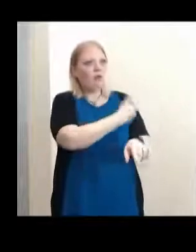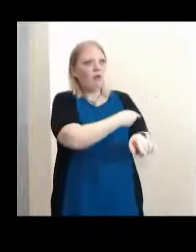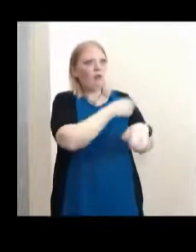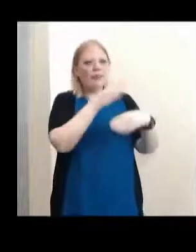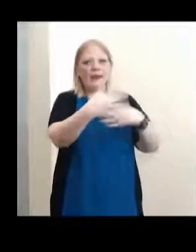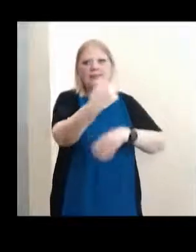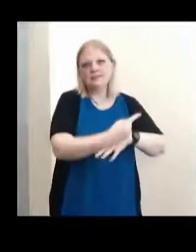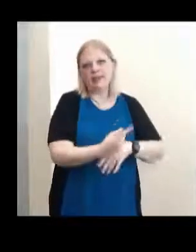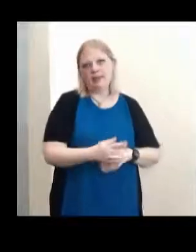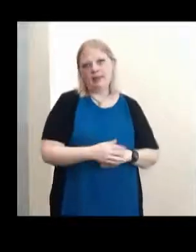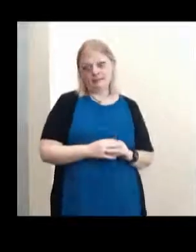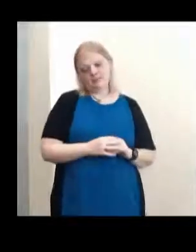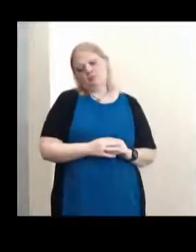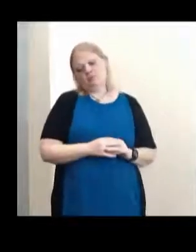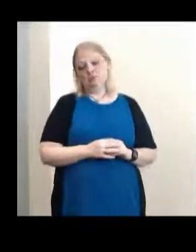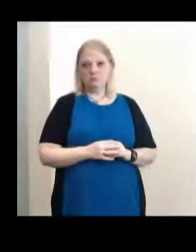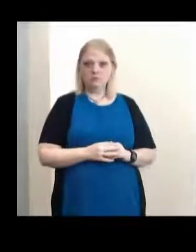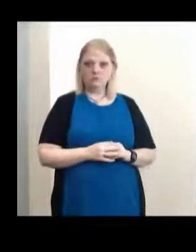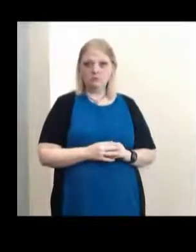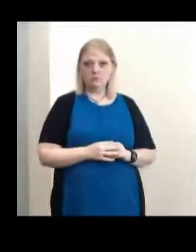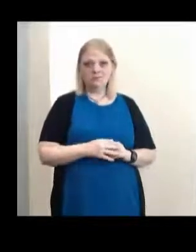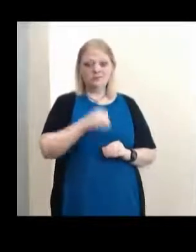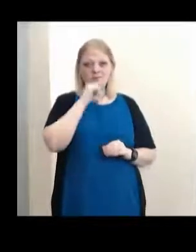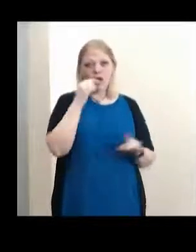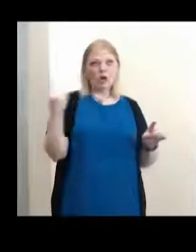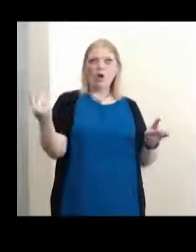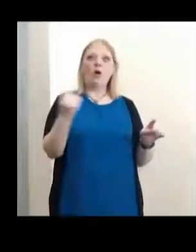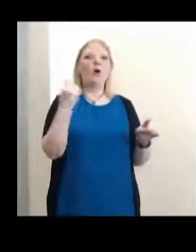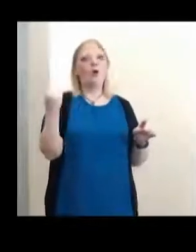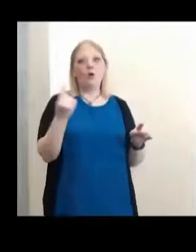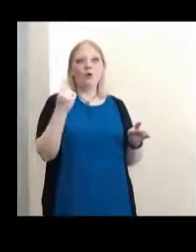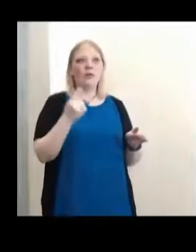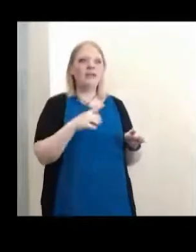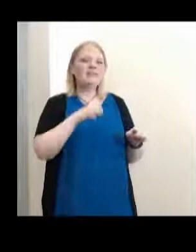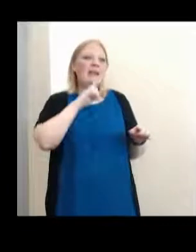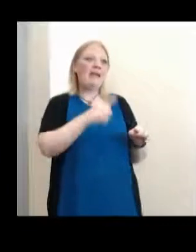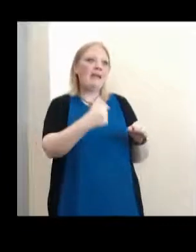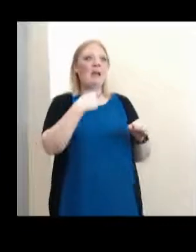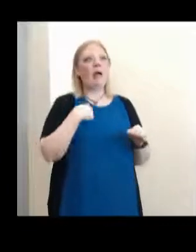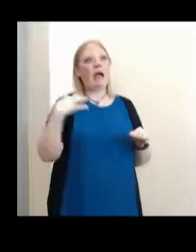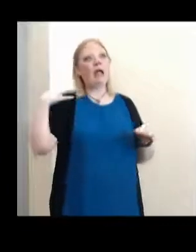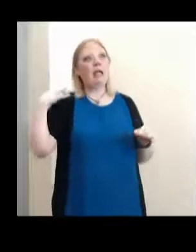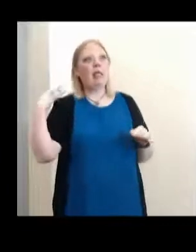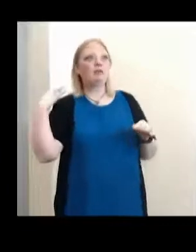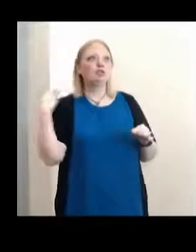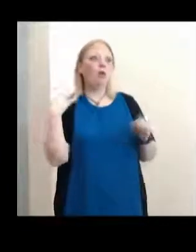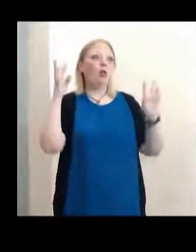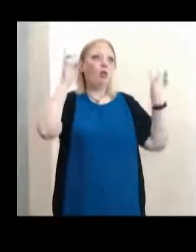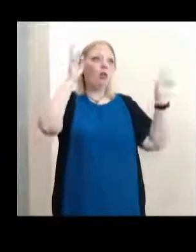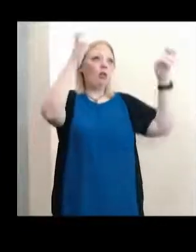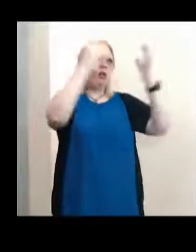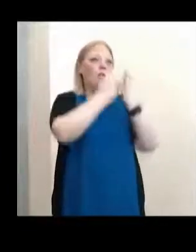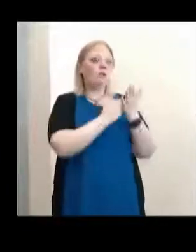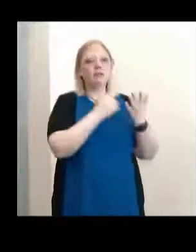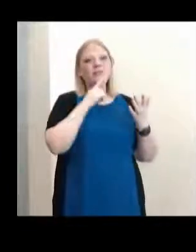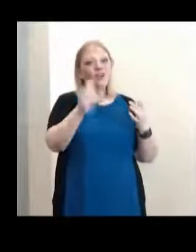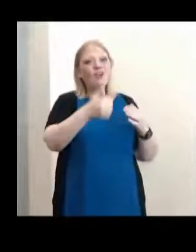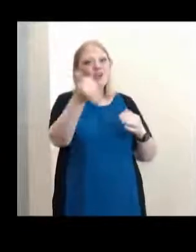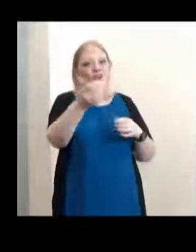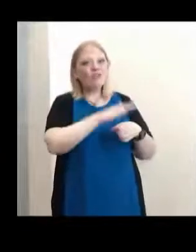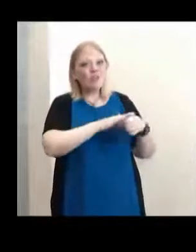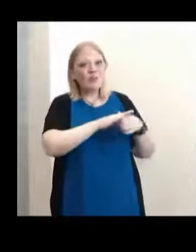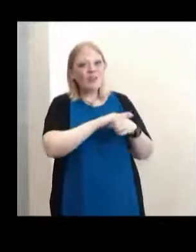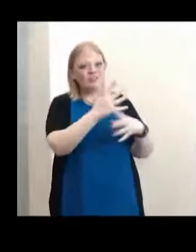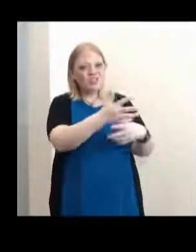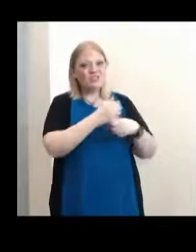next day. So it's not always on the Am I eligible state list. There are other locations that are receiving it that are